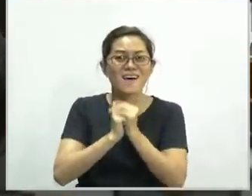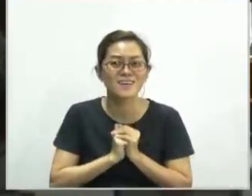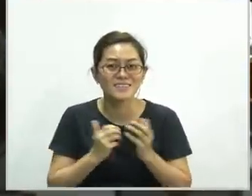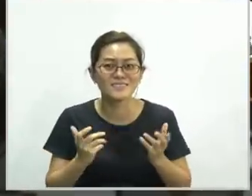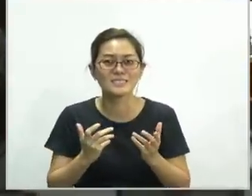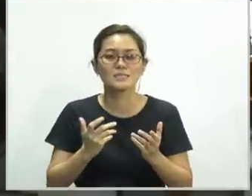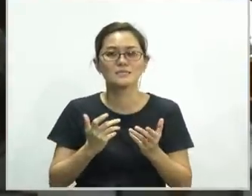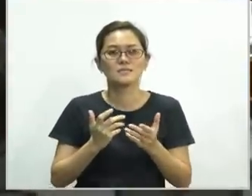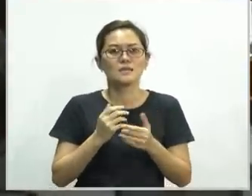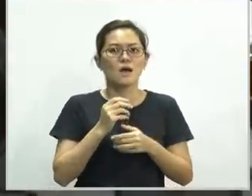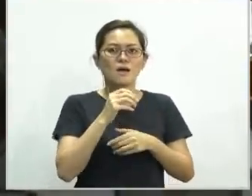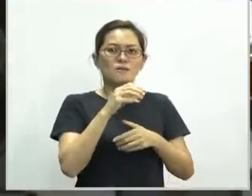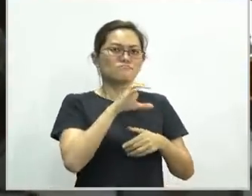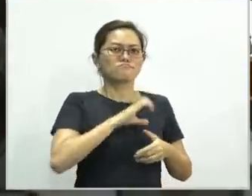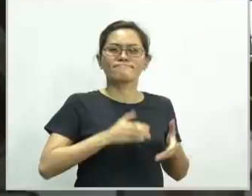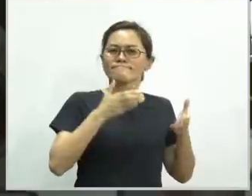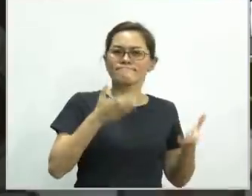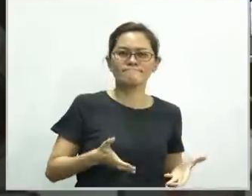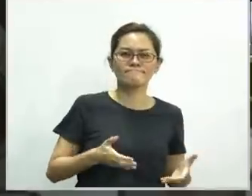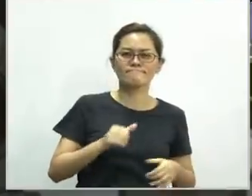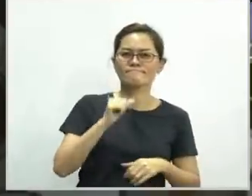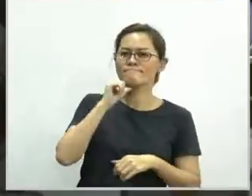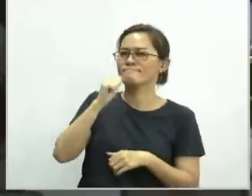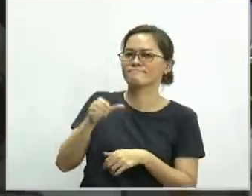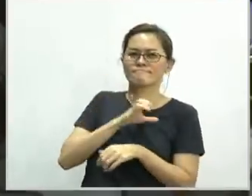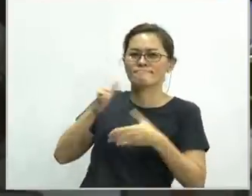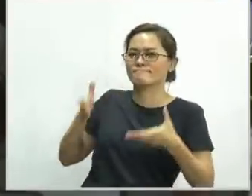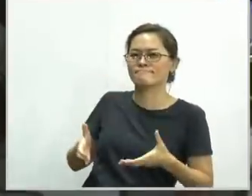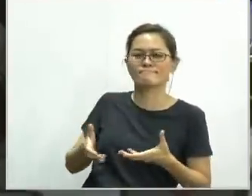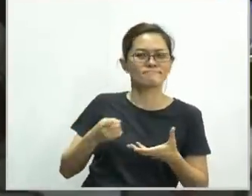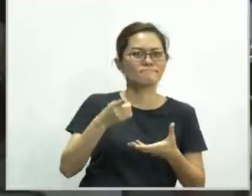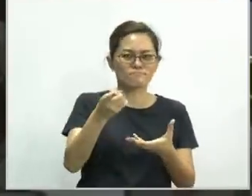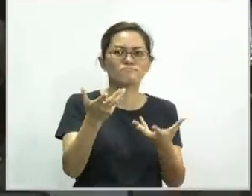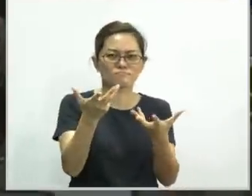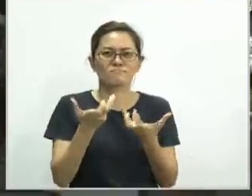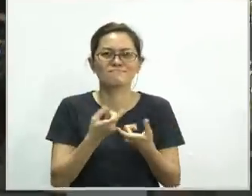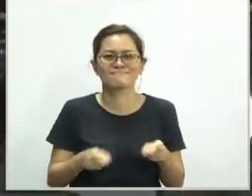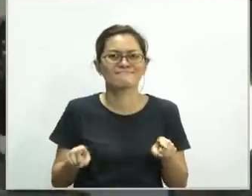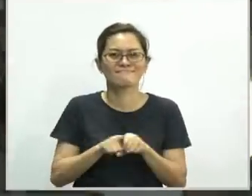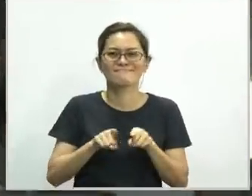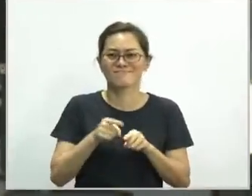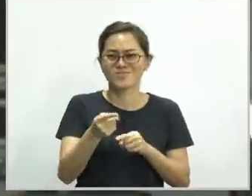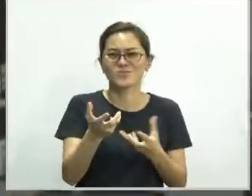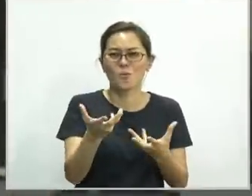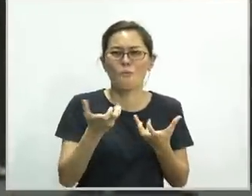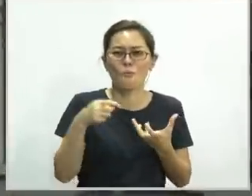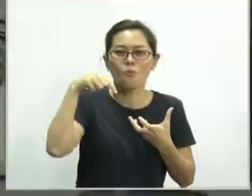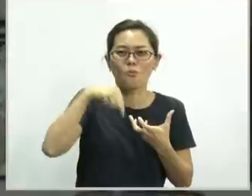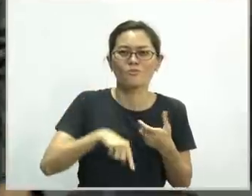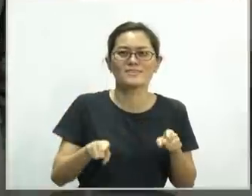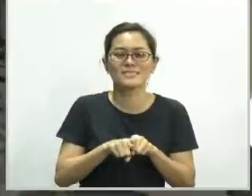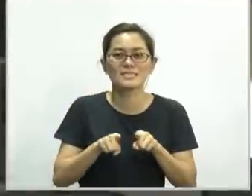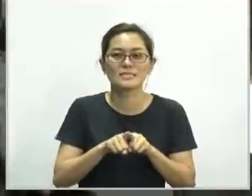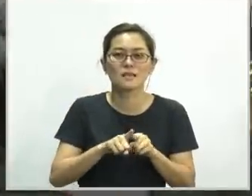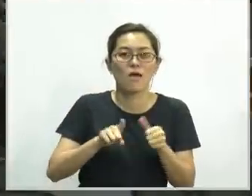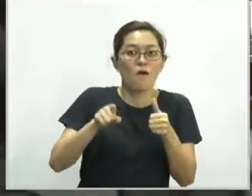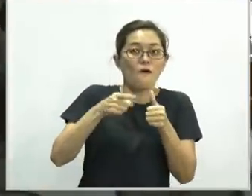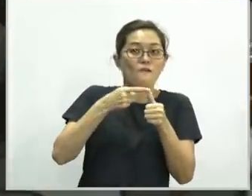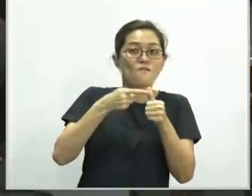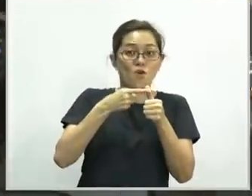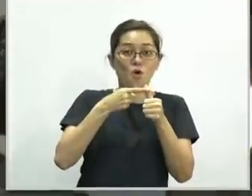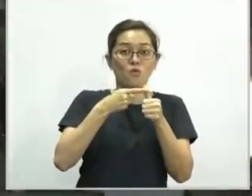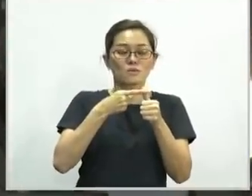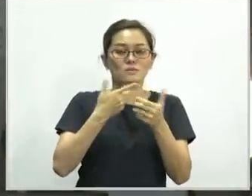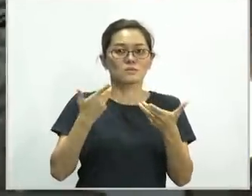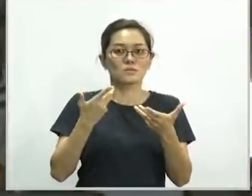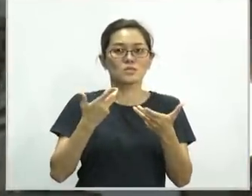Whether you're Christian or not, you want this. You want this. So the first prayer, you're just going to